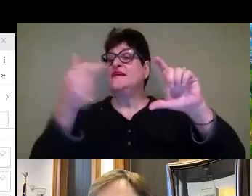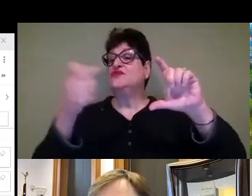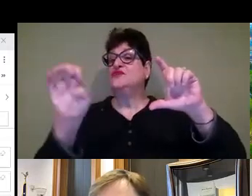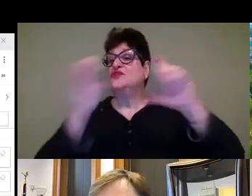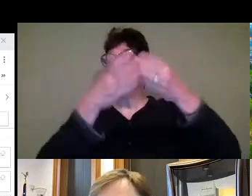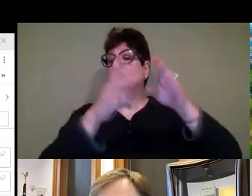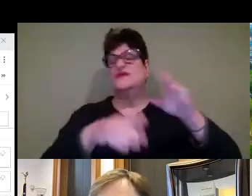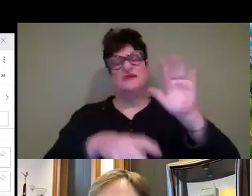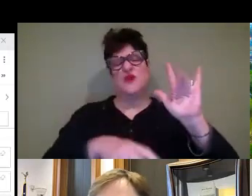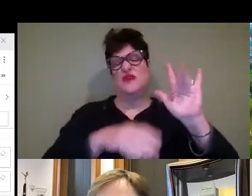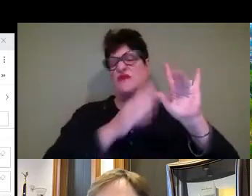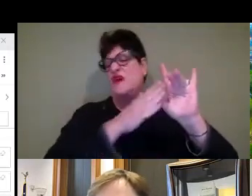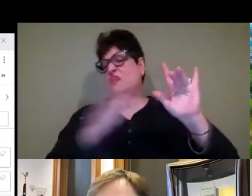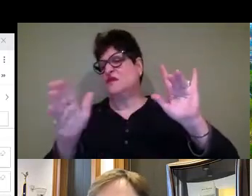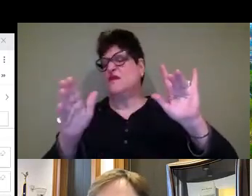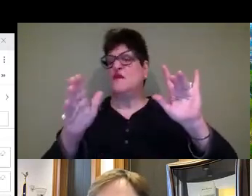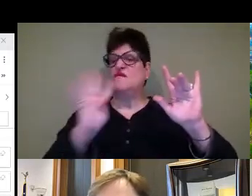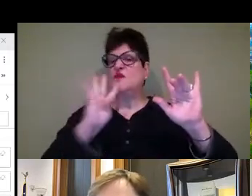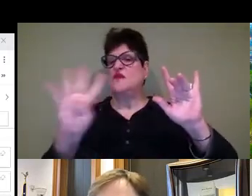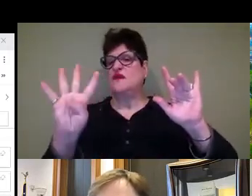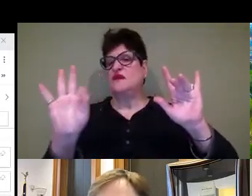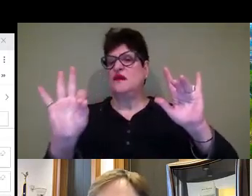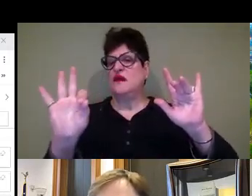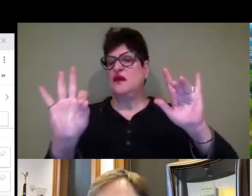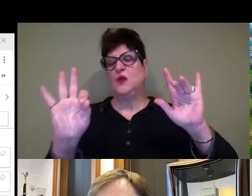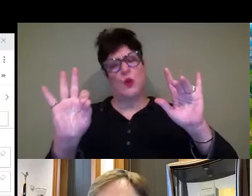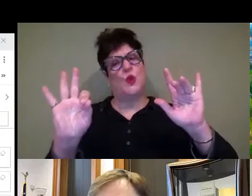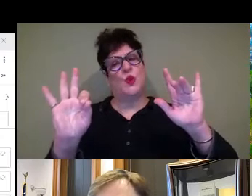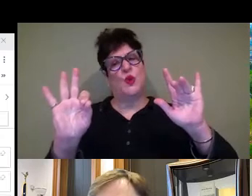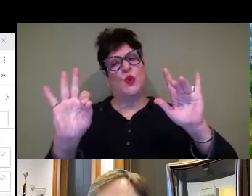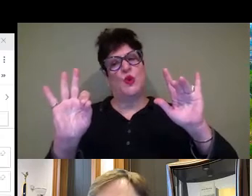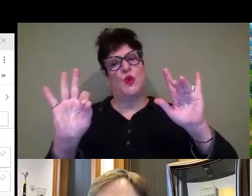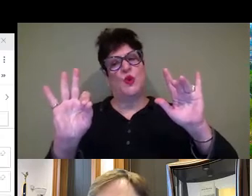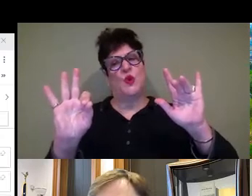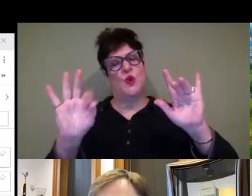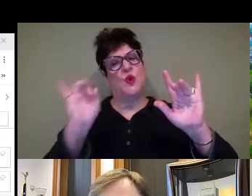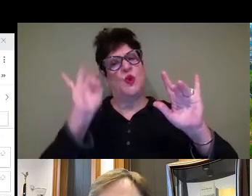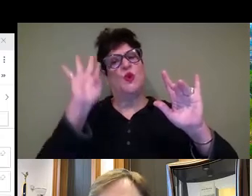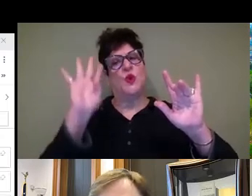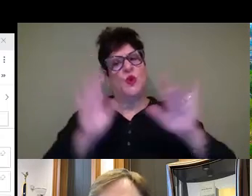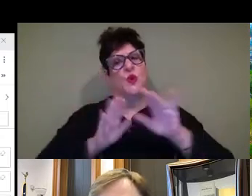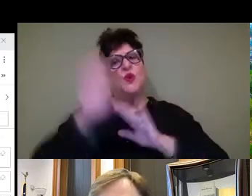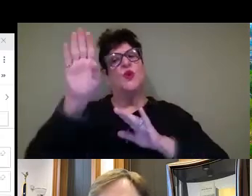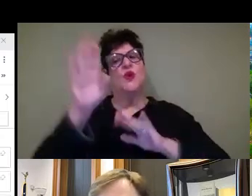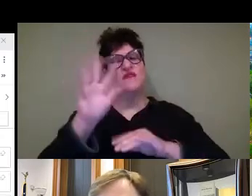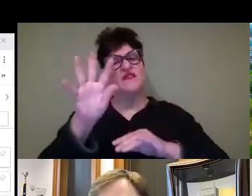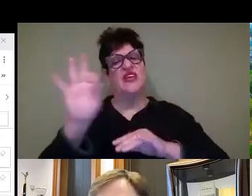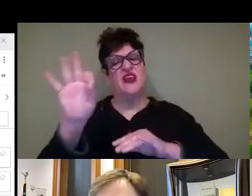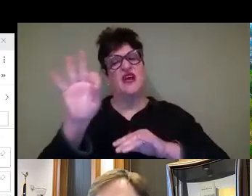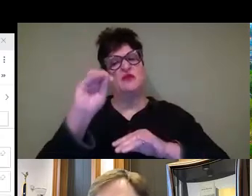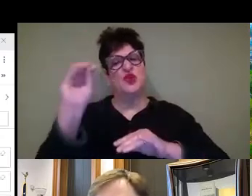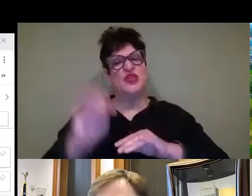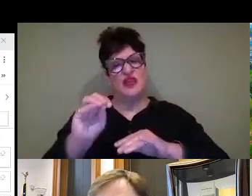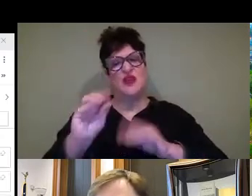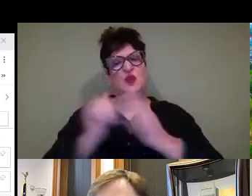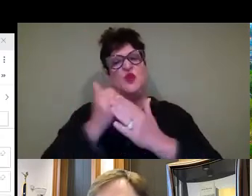25 to 49 year old range is the most cases that we're seeing. 59% of the new cases are in kind of the